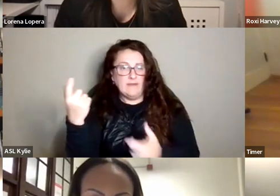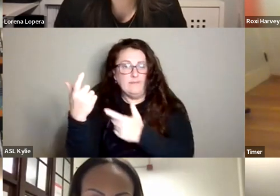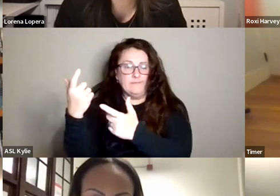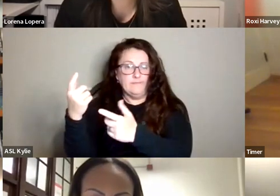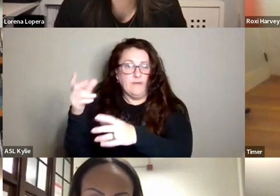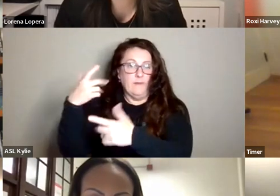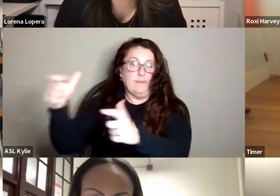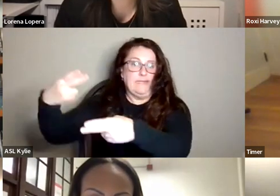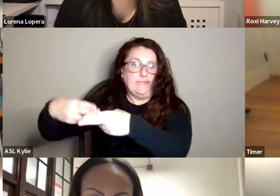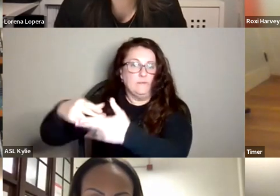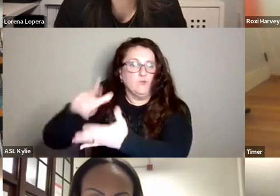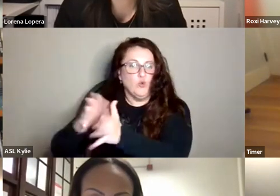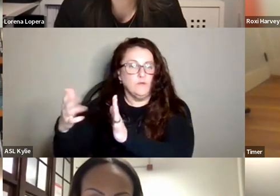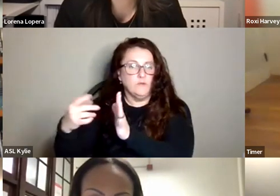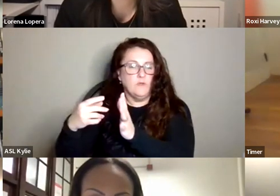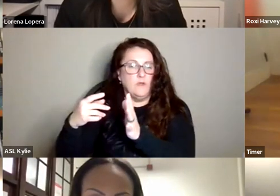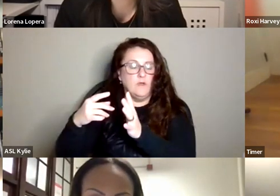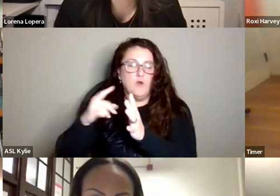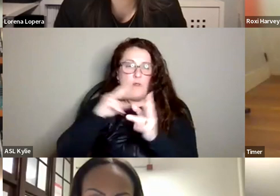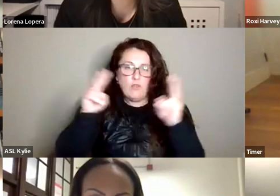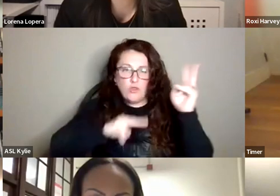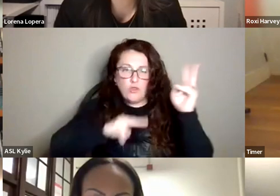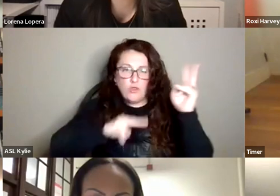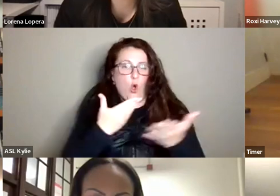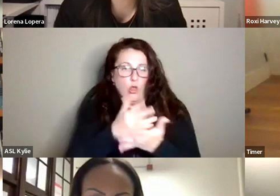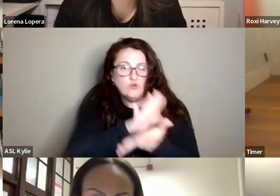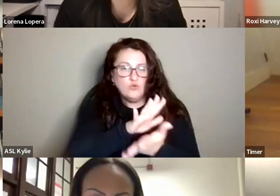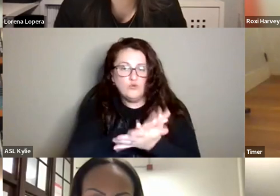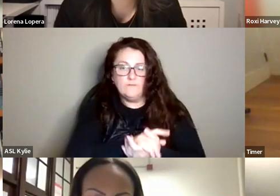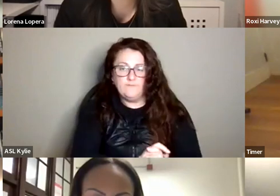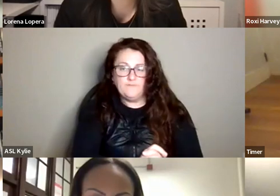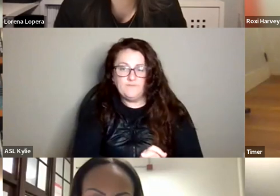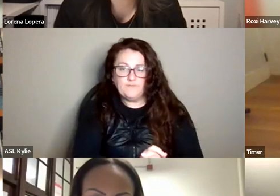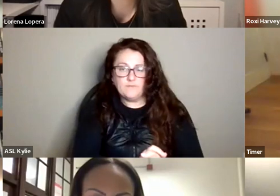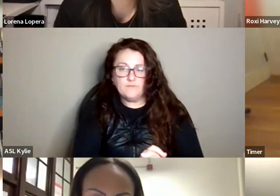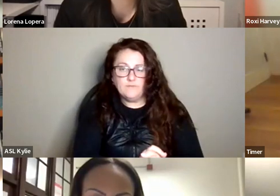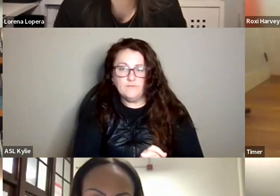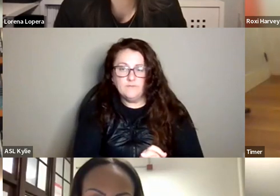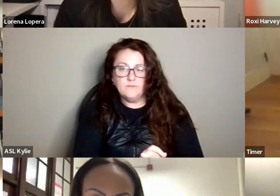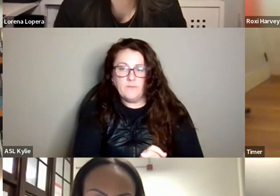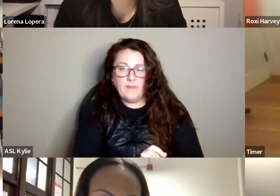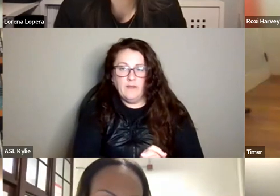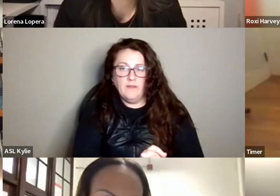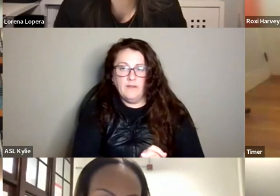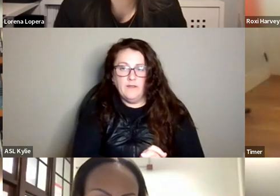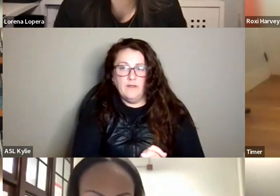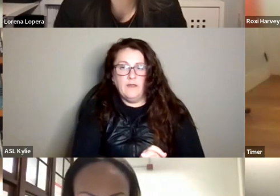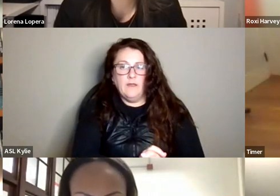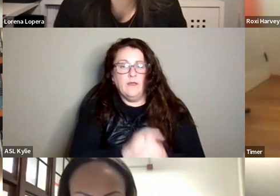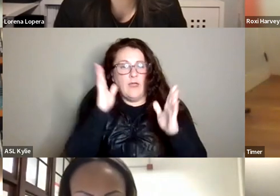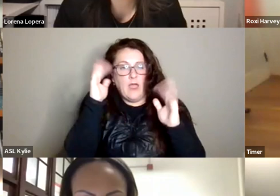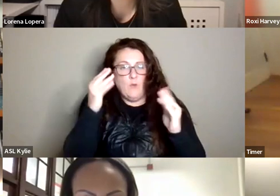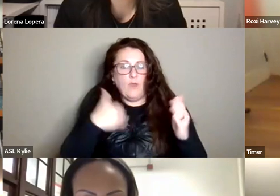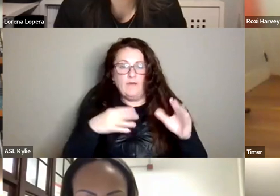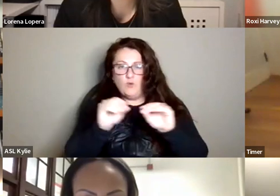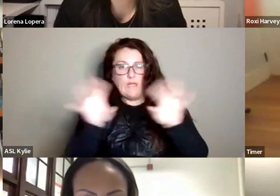always represented. Lastly, I am hoping that, like everyone has said, we have